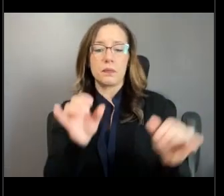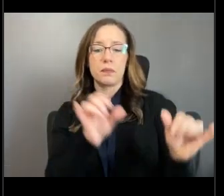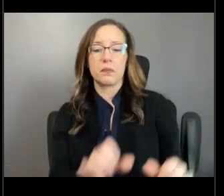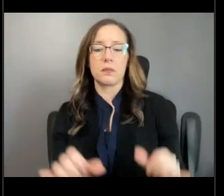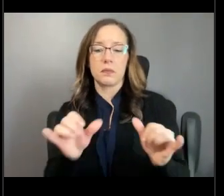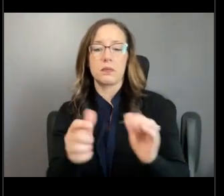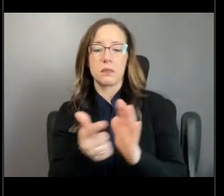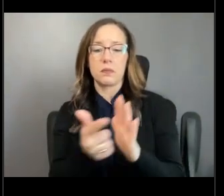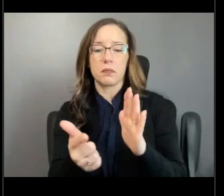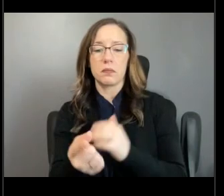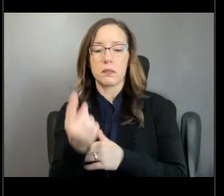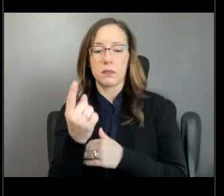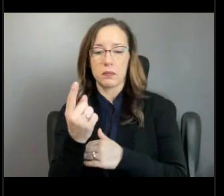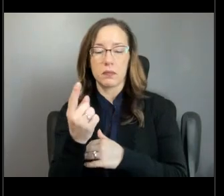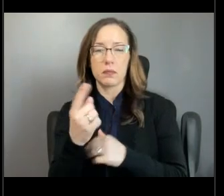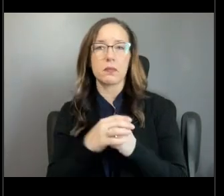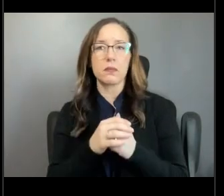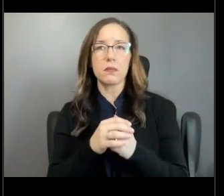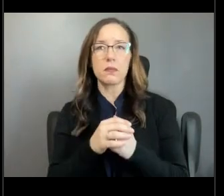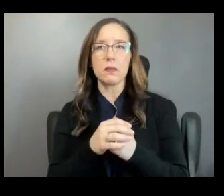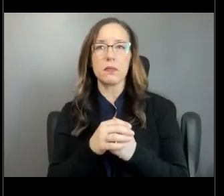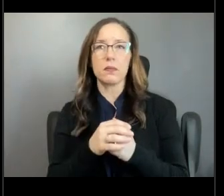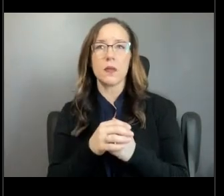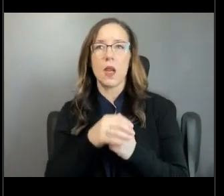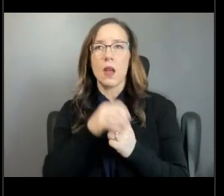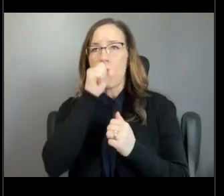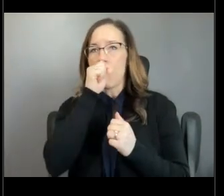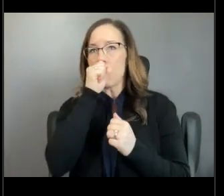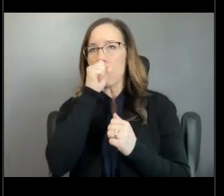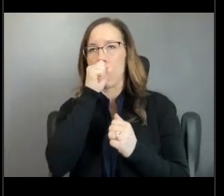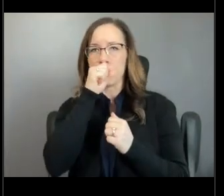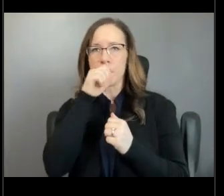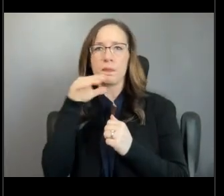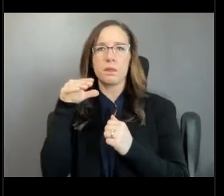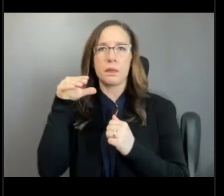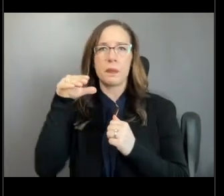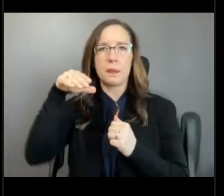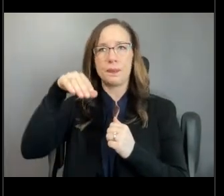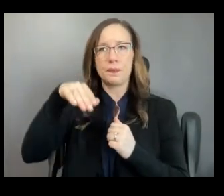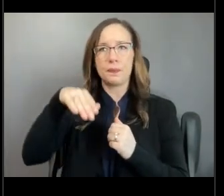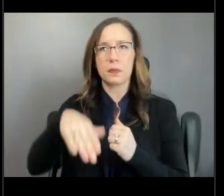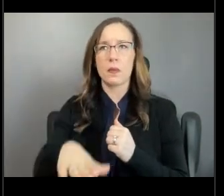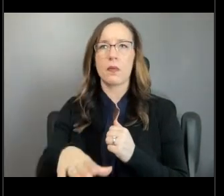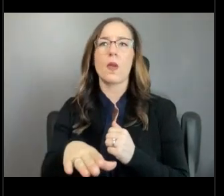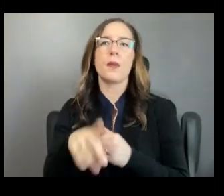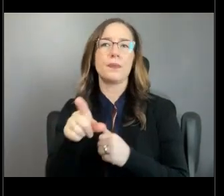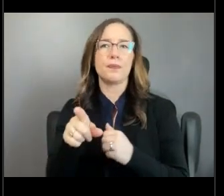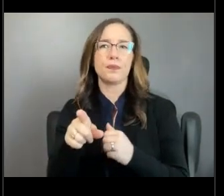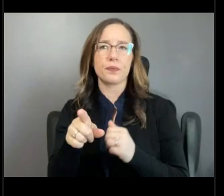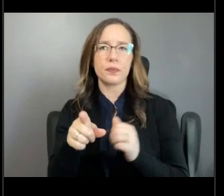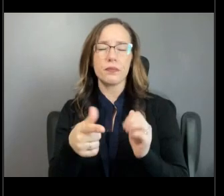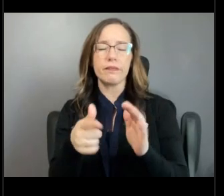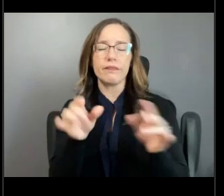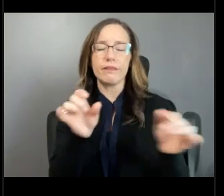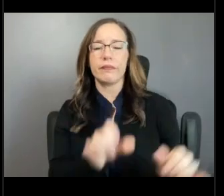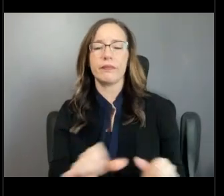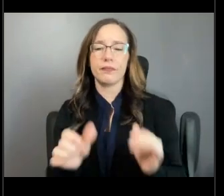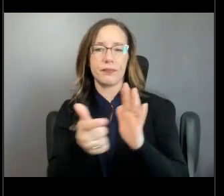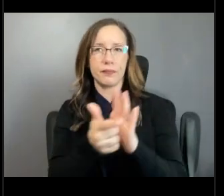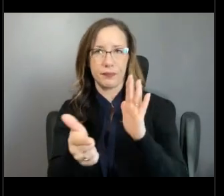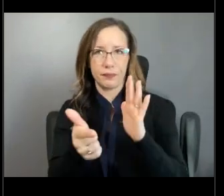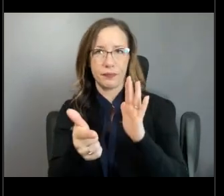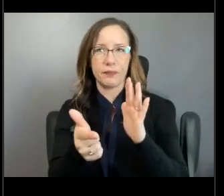1, steep cross slope. A common violation of requirement 1